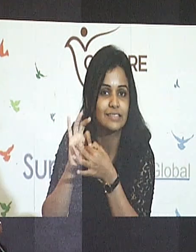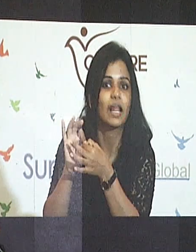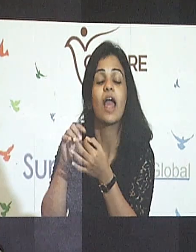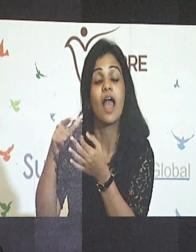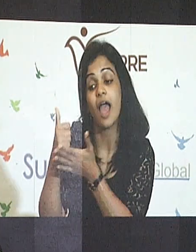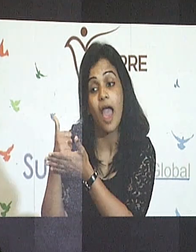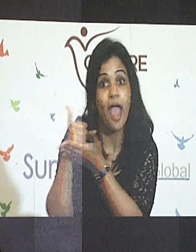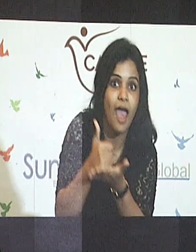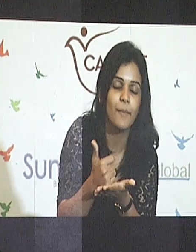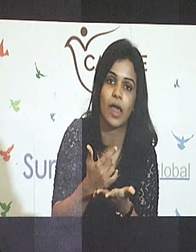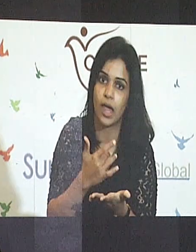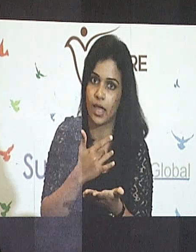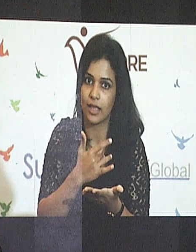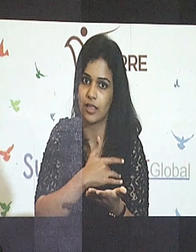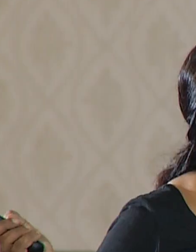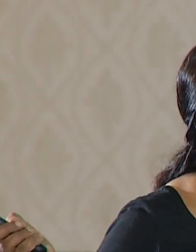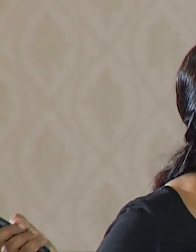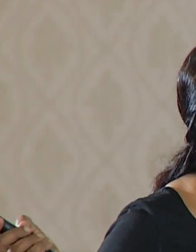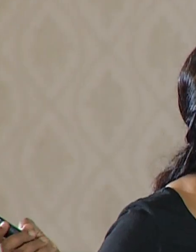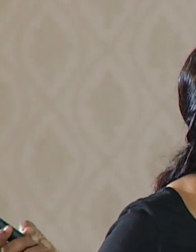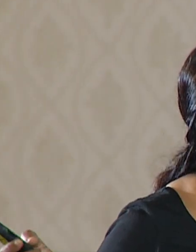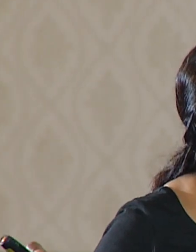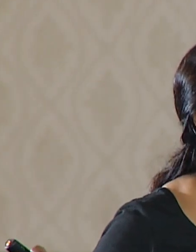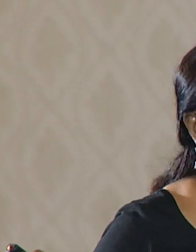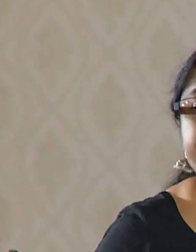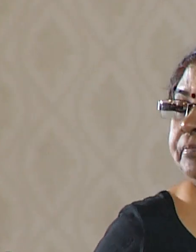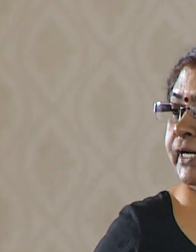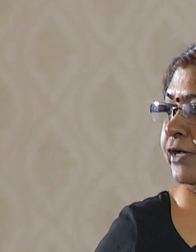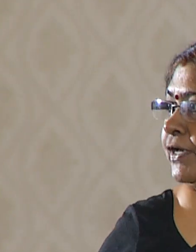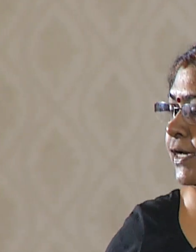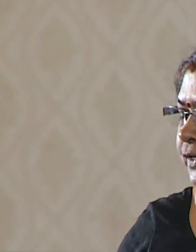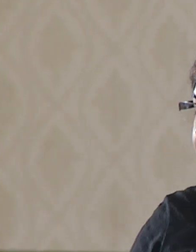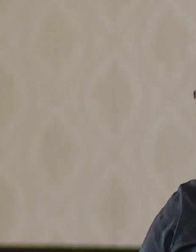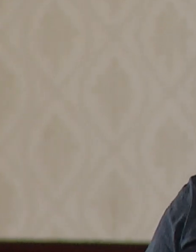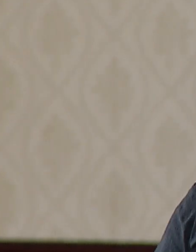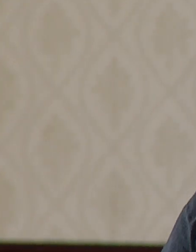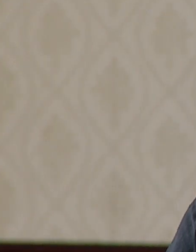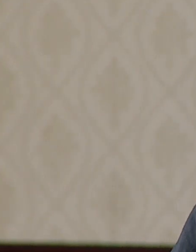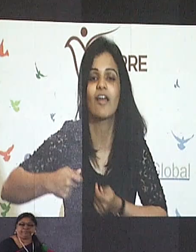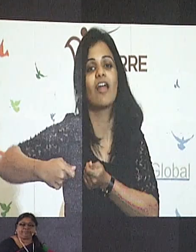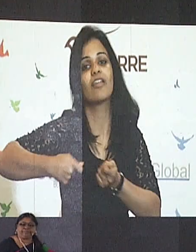development, emotional responsiveness, attention span, and behavioral control.